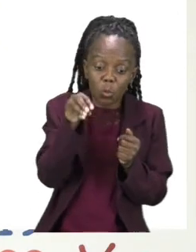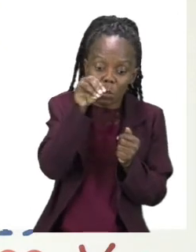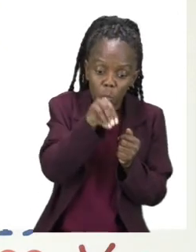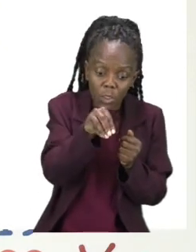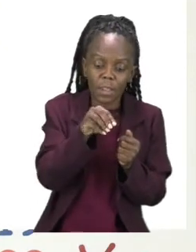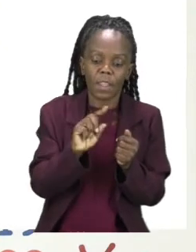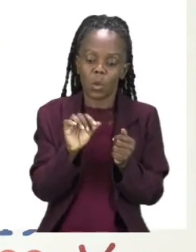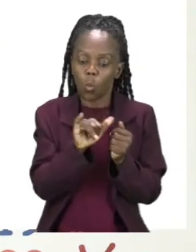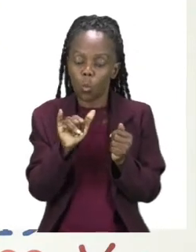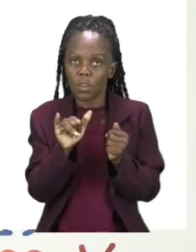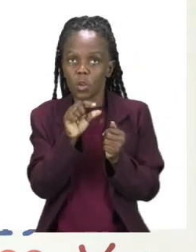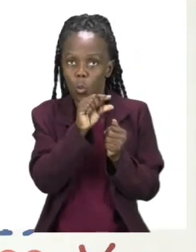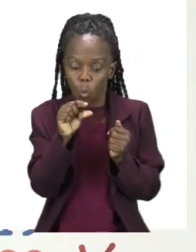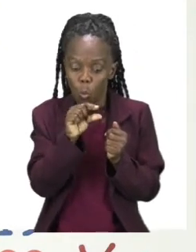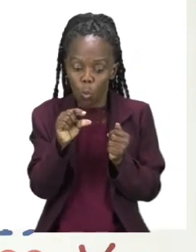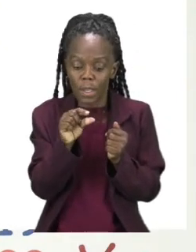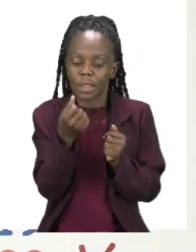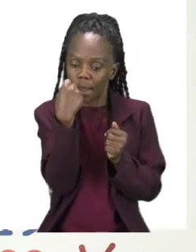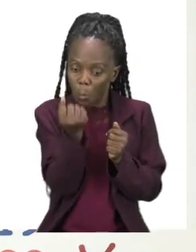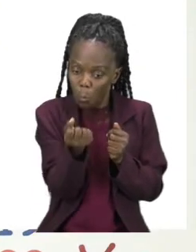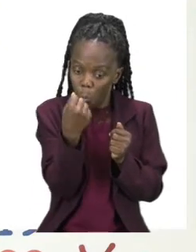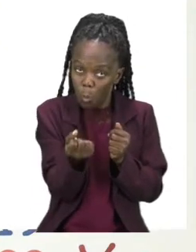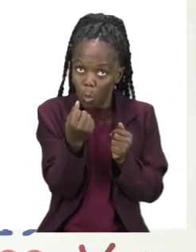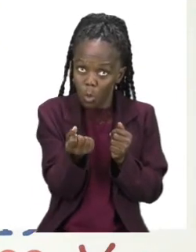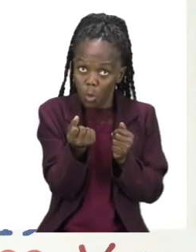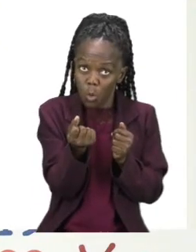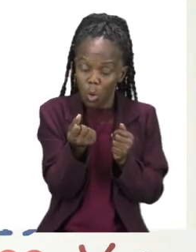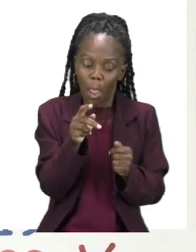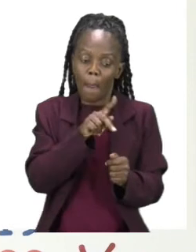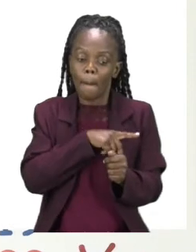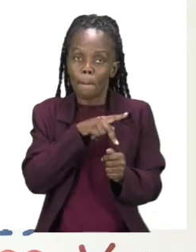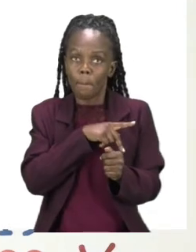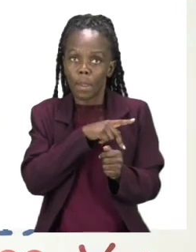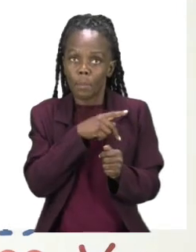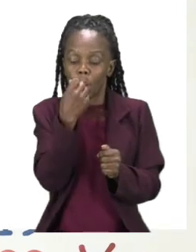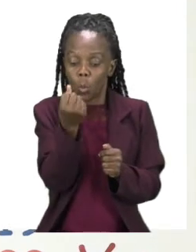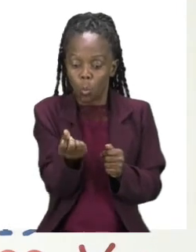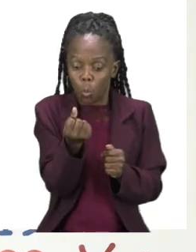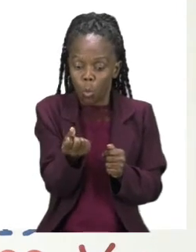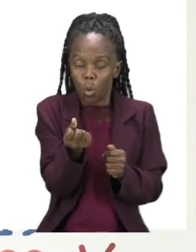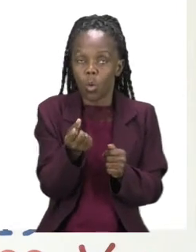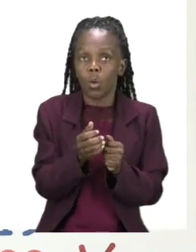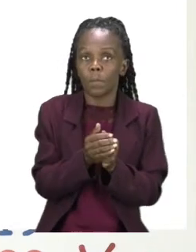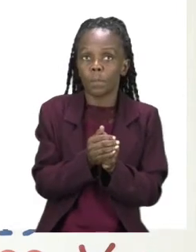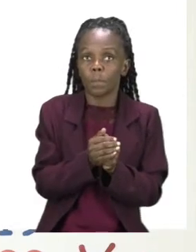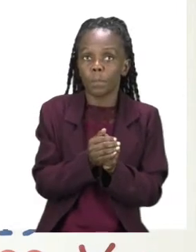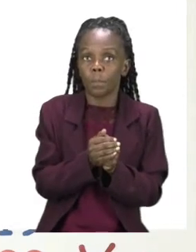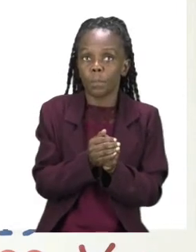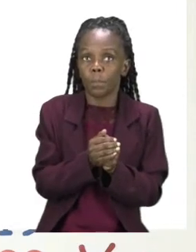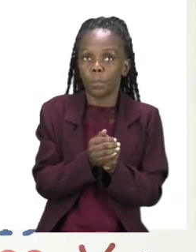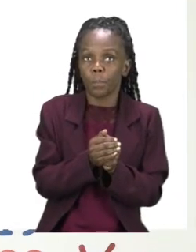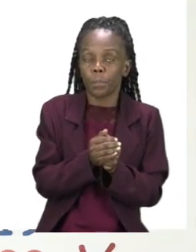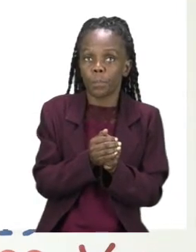a ball with me, a purple ball, and I am going to put it first